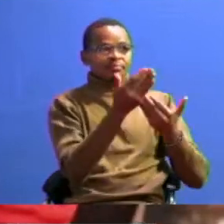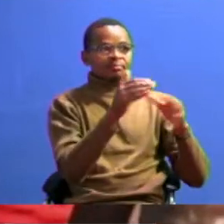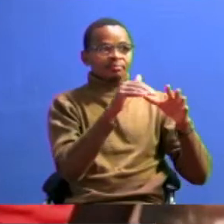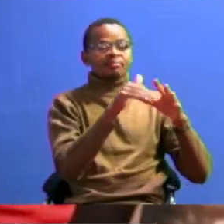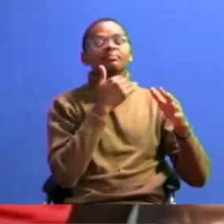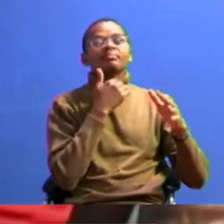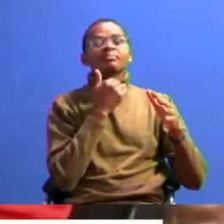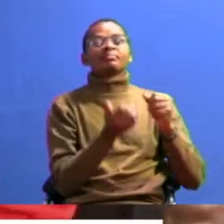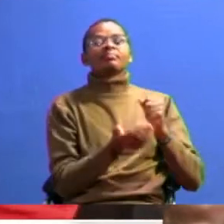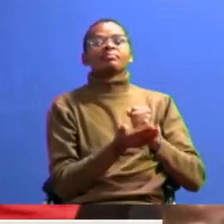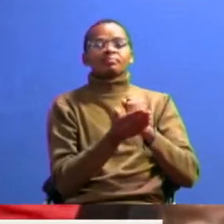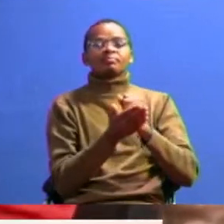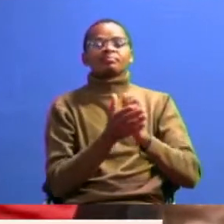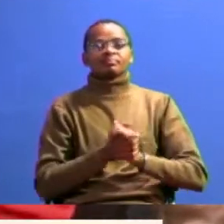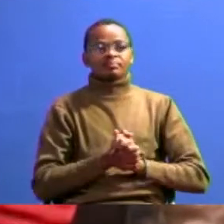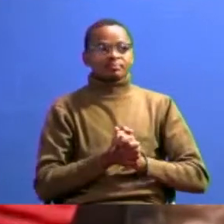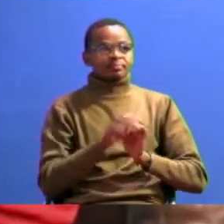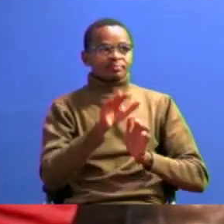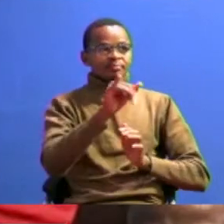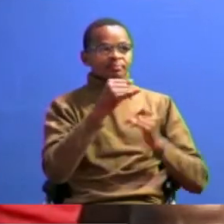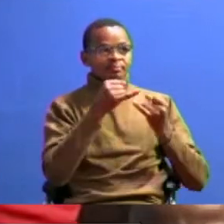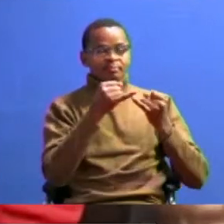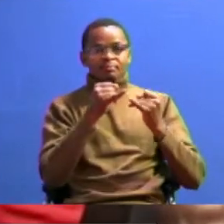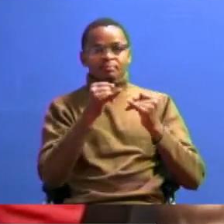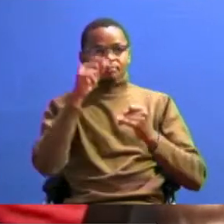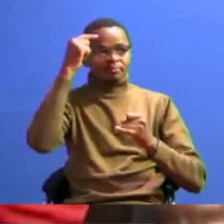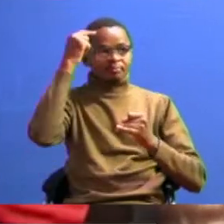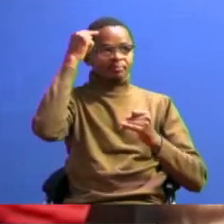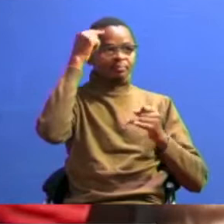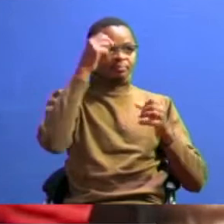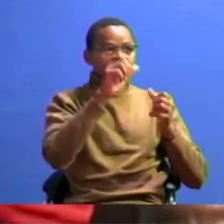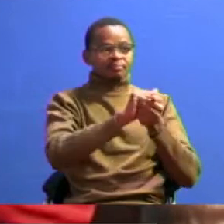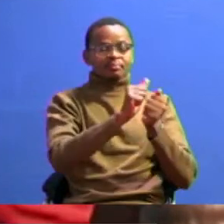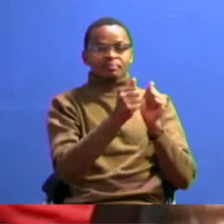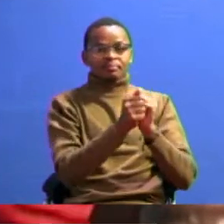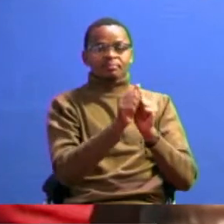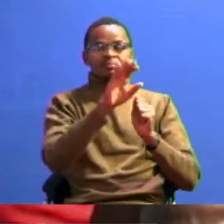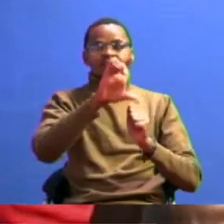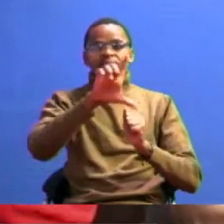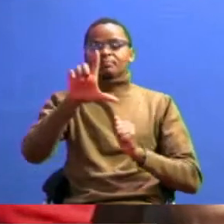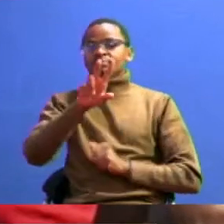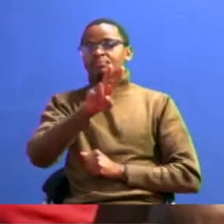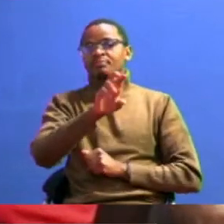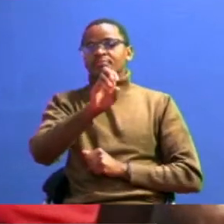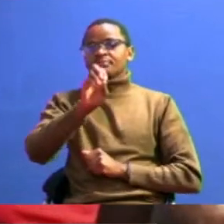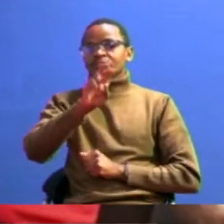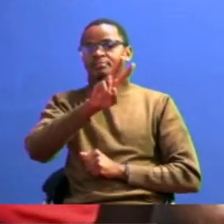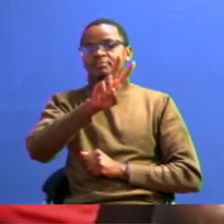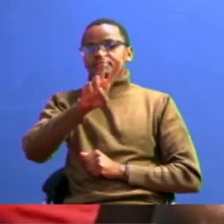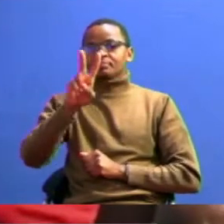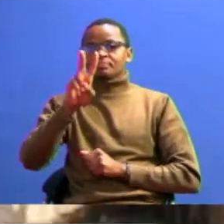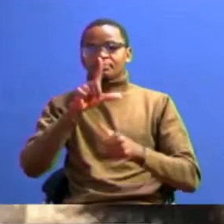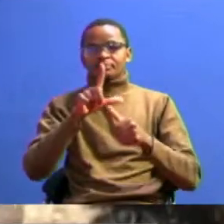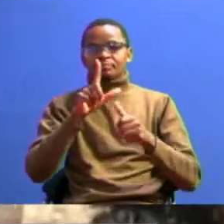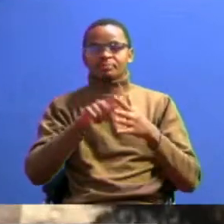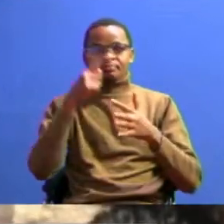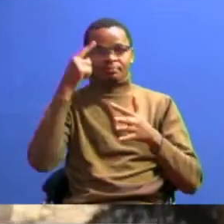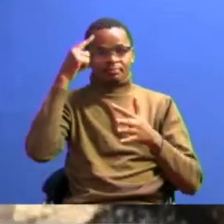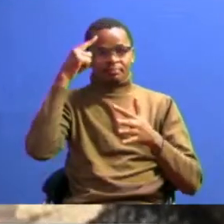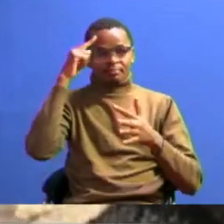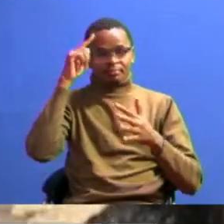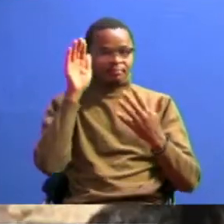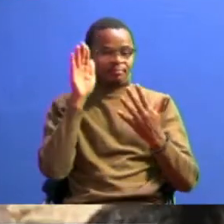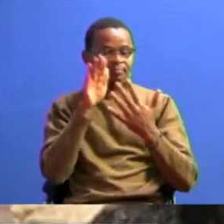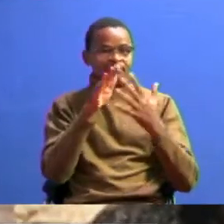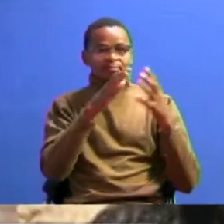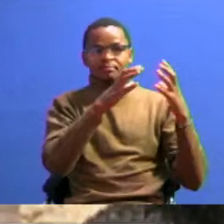need. By implementing the Mental Health Amendment Bill of 2022 and adopting a multisectoral approach,